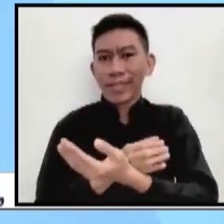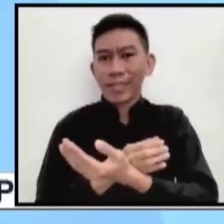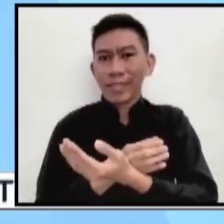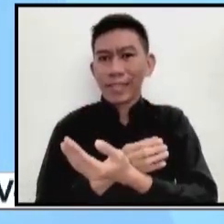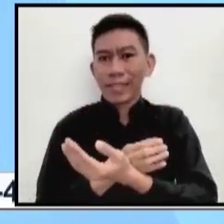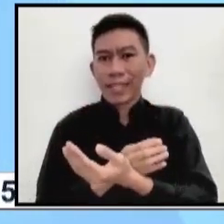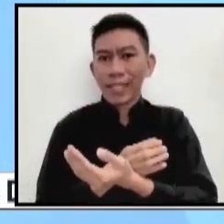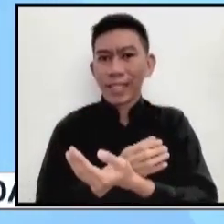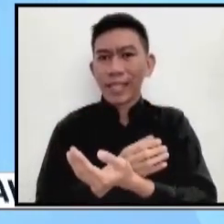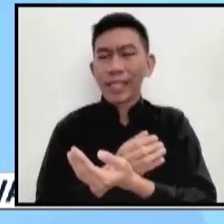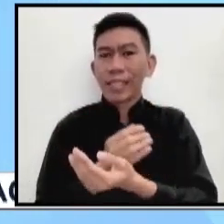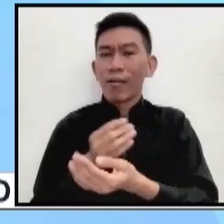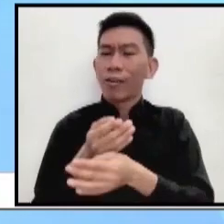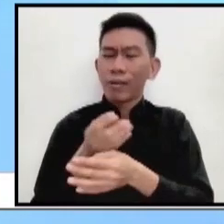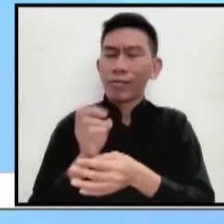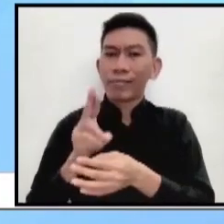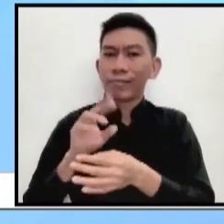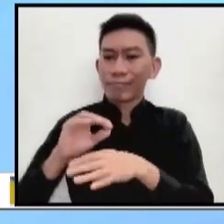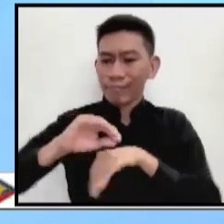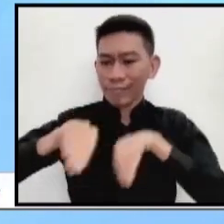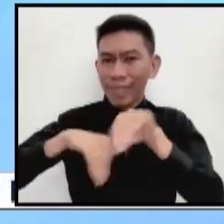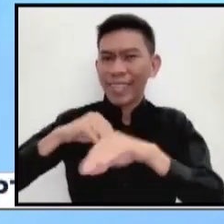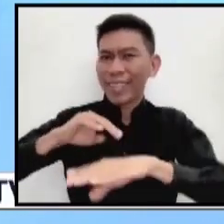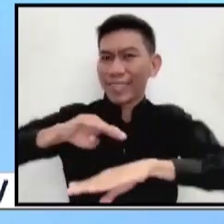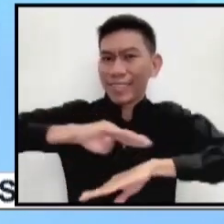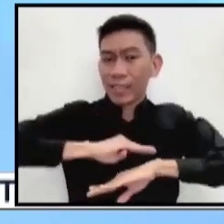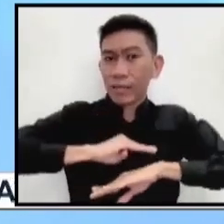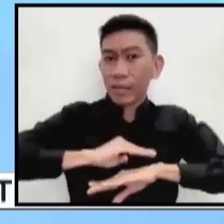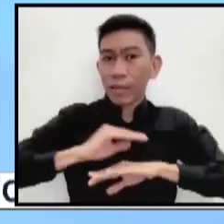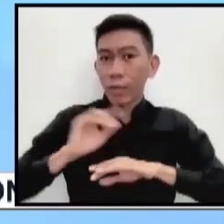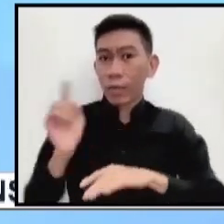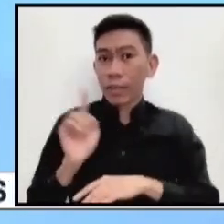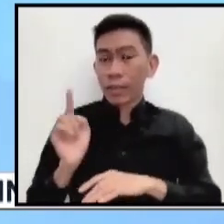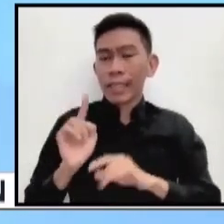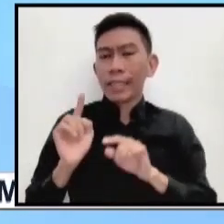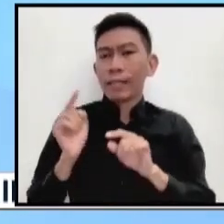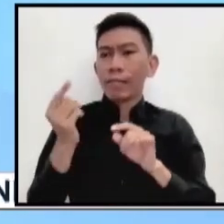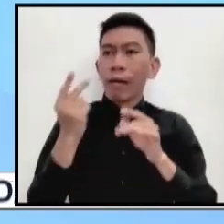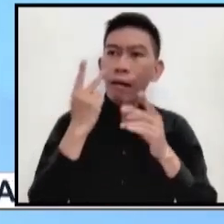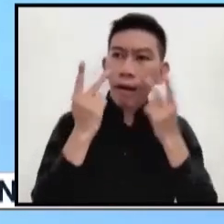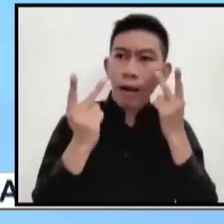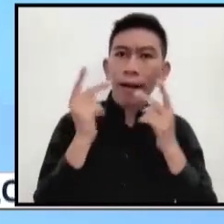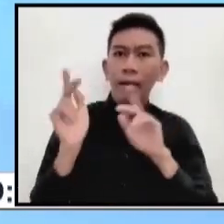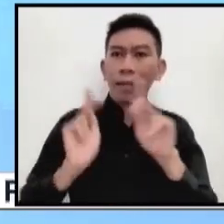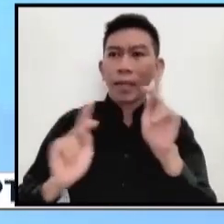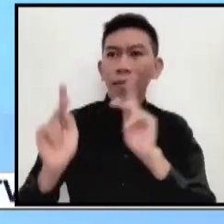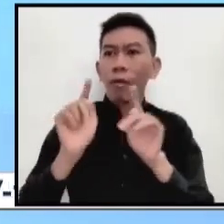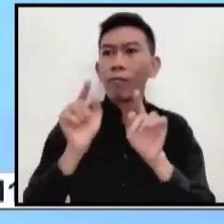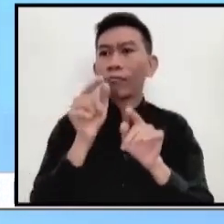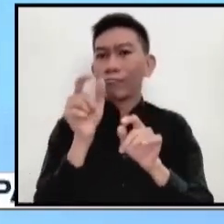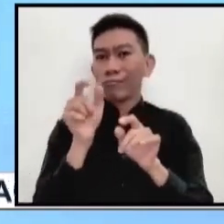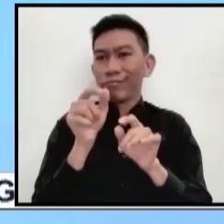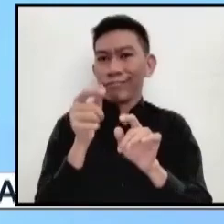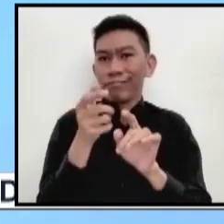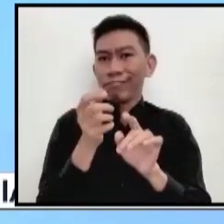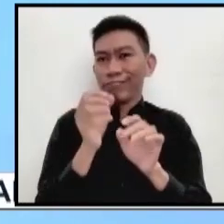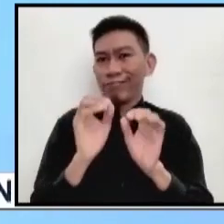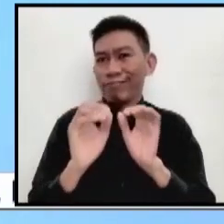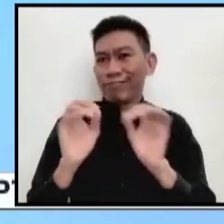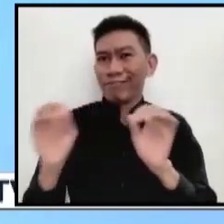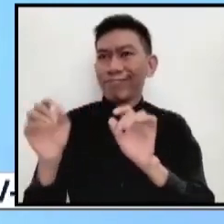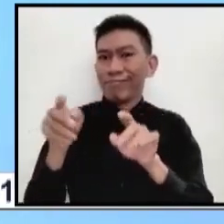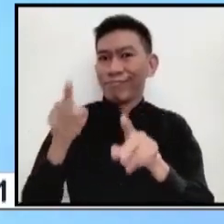mo mm-hmm. na ang tao ay lumalapit sa Panginoon. At sila'y mas napapabuti at